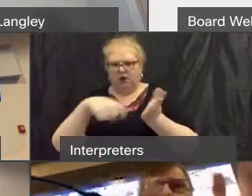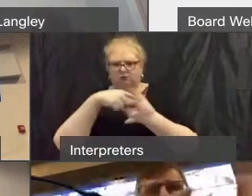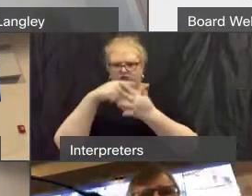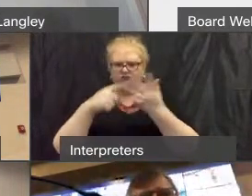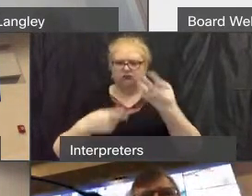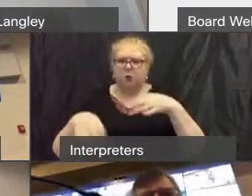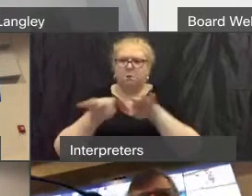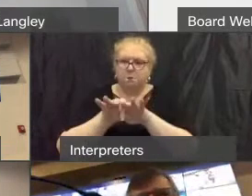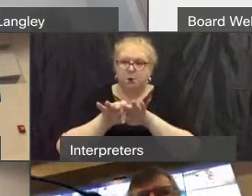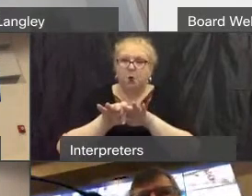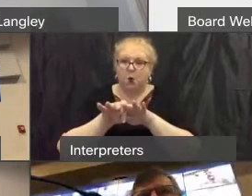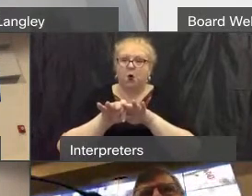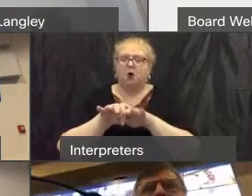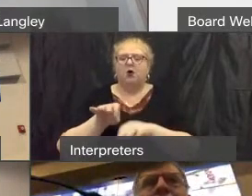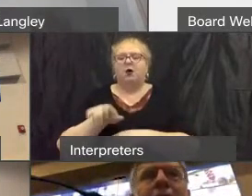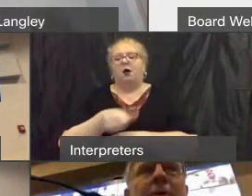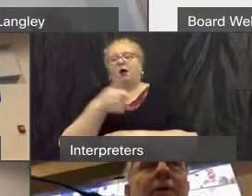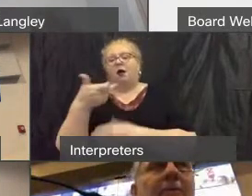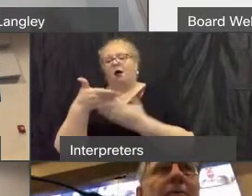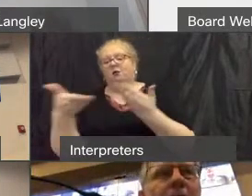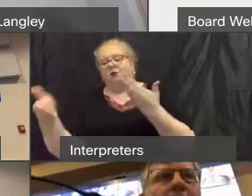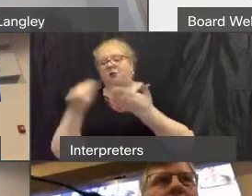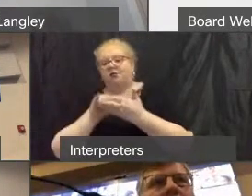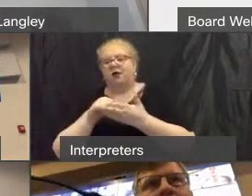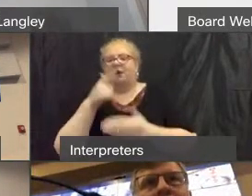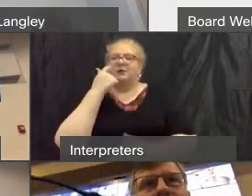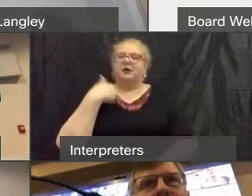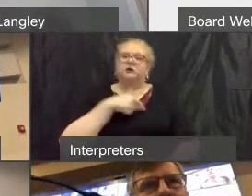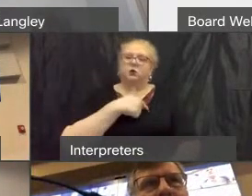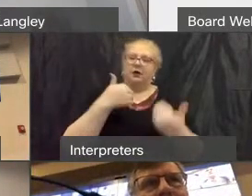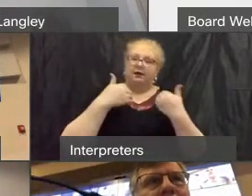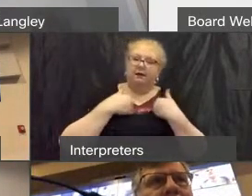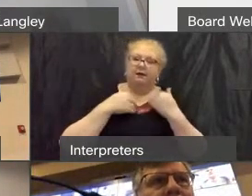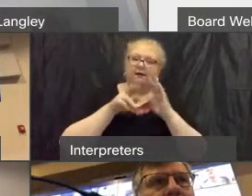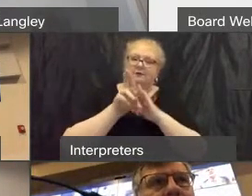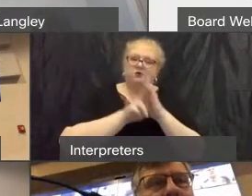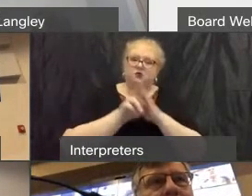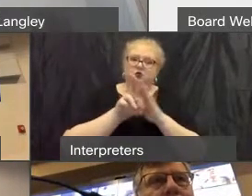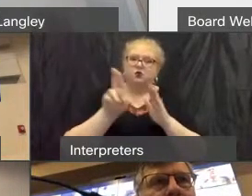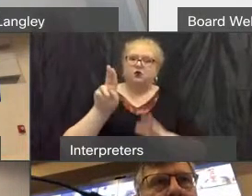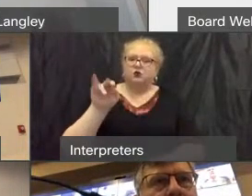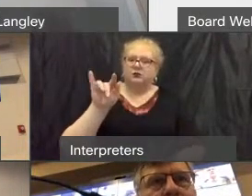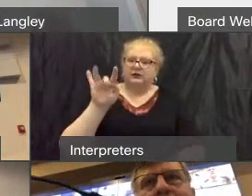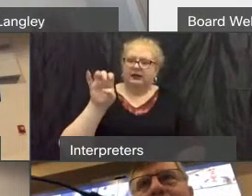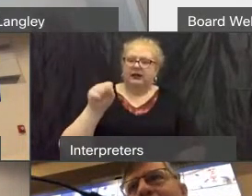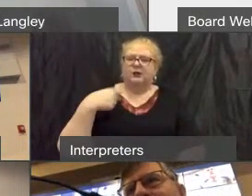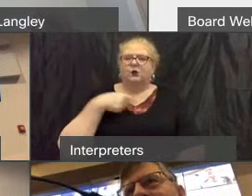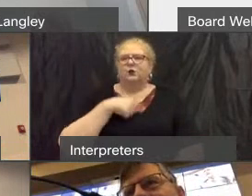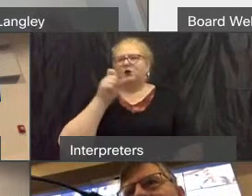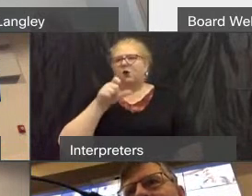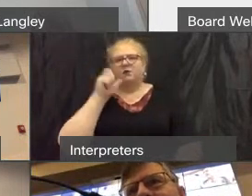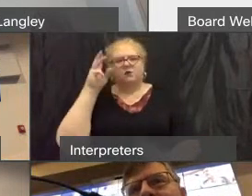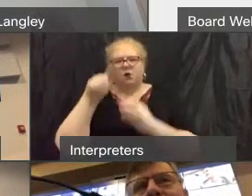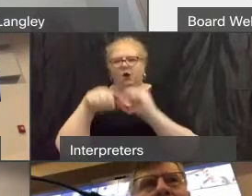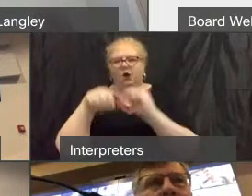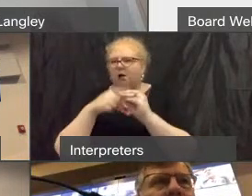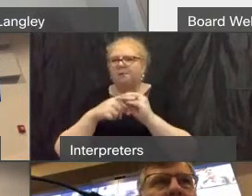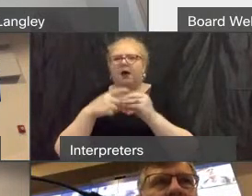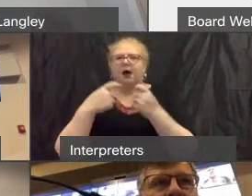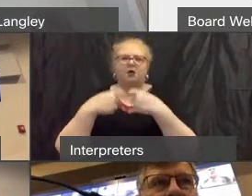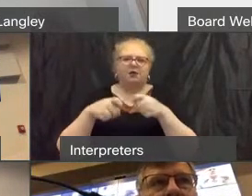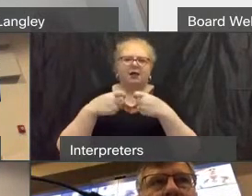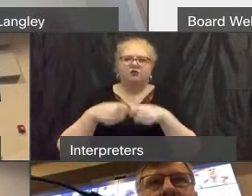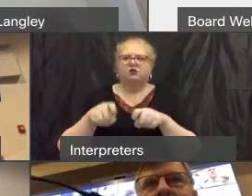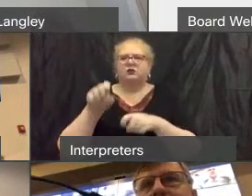and because we've got the utilities, we don't have to worry about electricity or sewer or water,